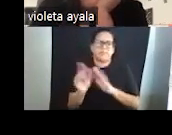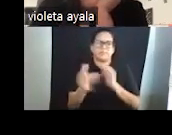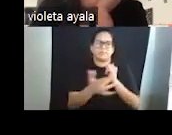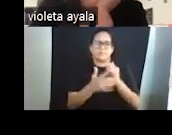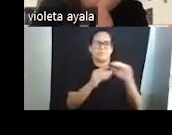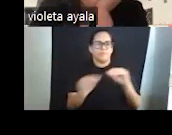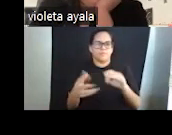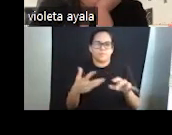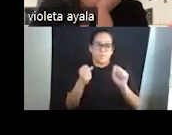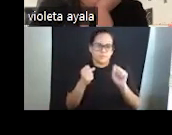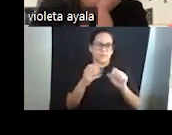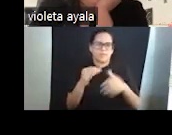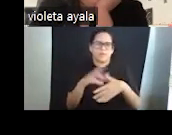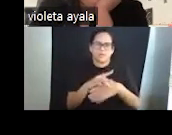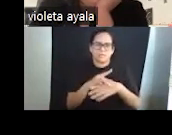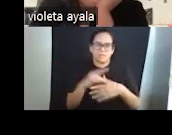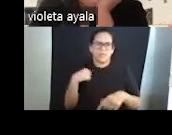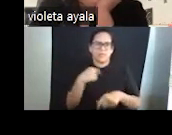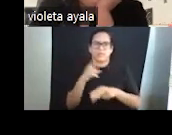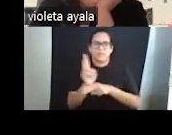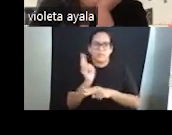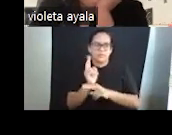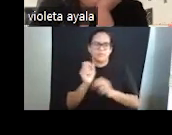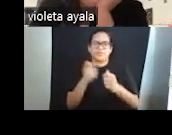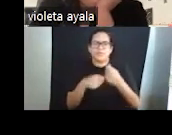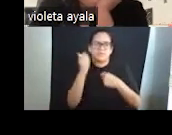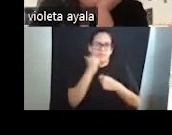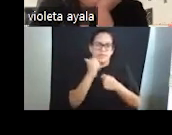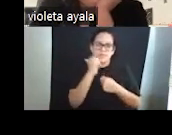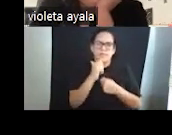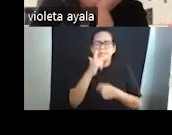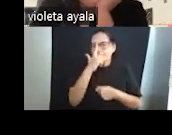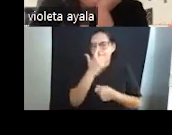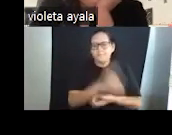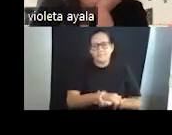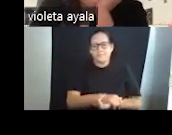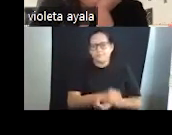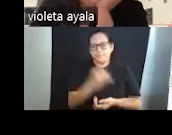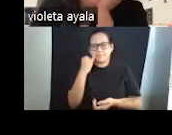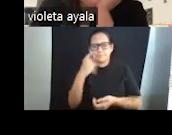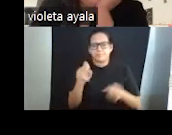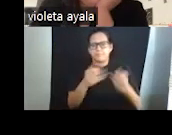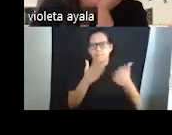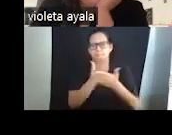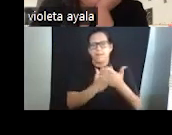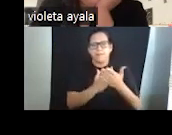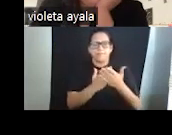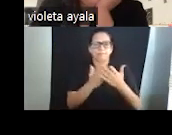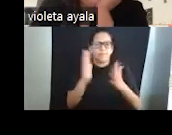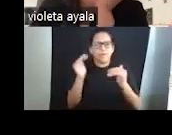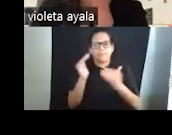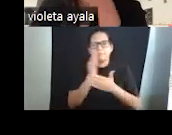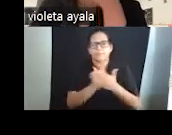so quickly. The context in which we use it, you know, changes day to day. But if you all could offer some speculation, some hopes,